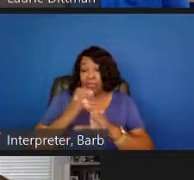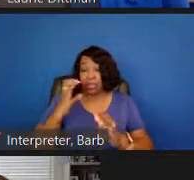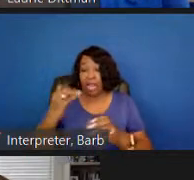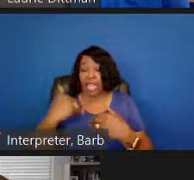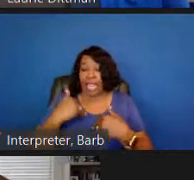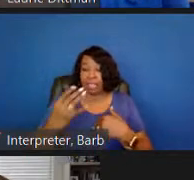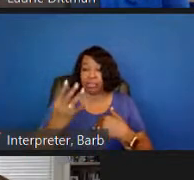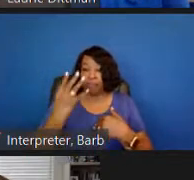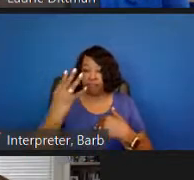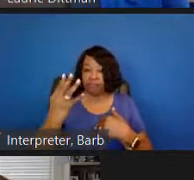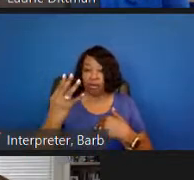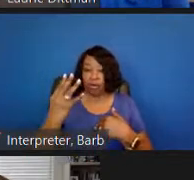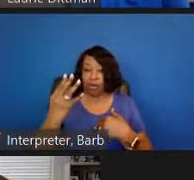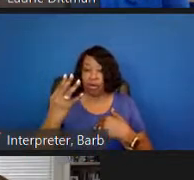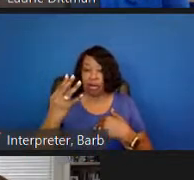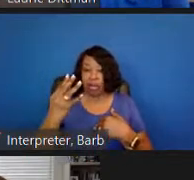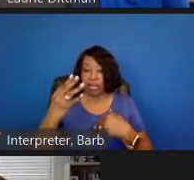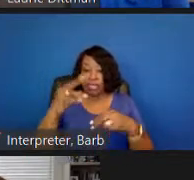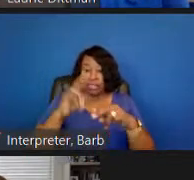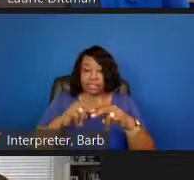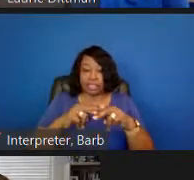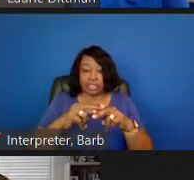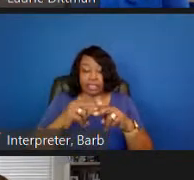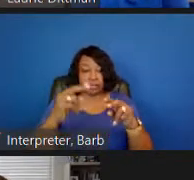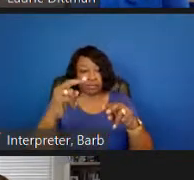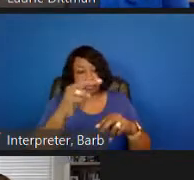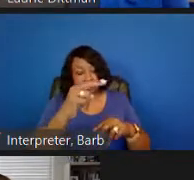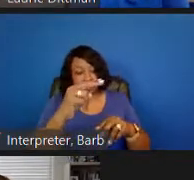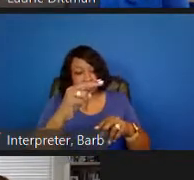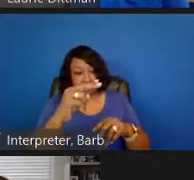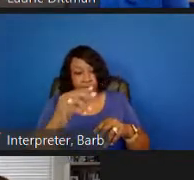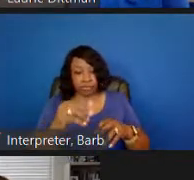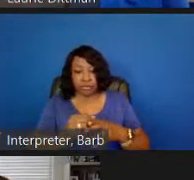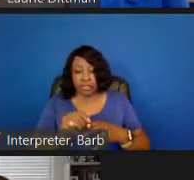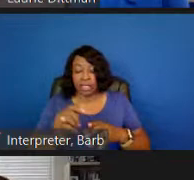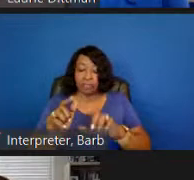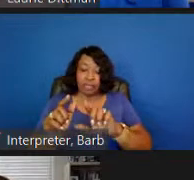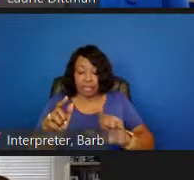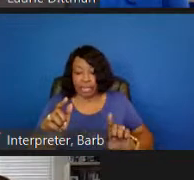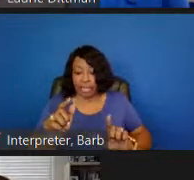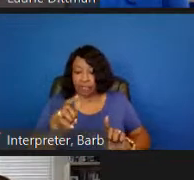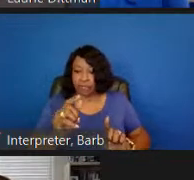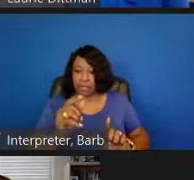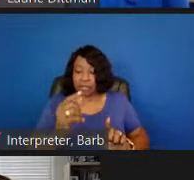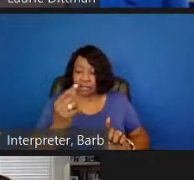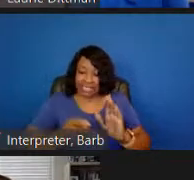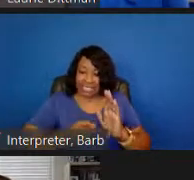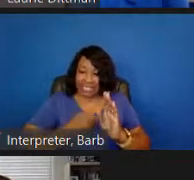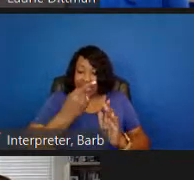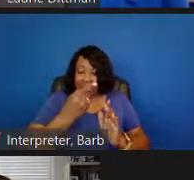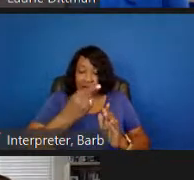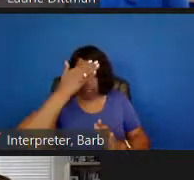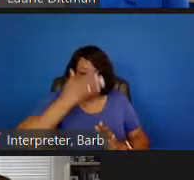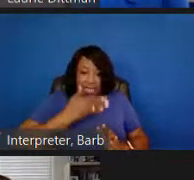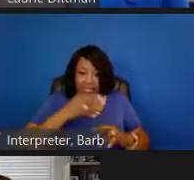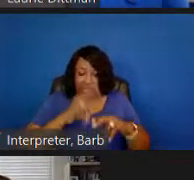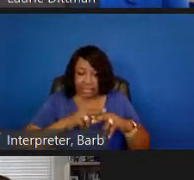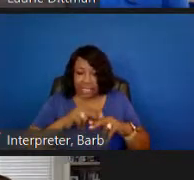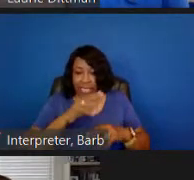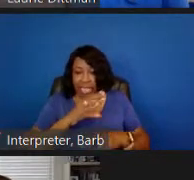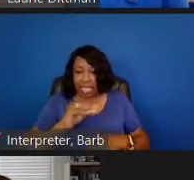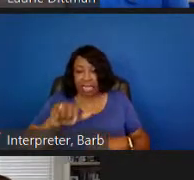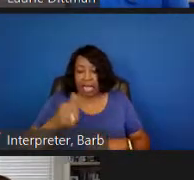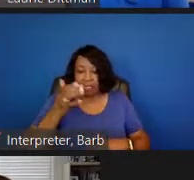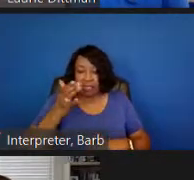forward facing seats. The left side has a single forward facing seats. And we have the 2 single like